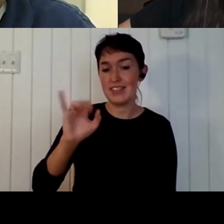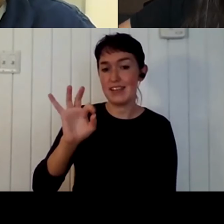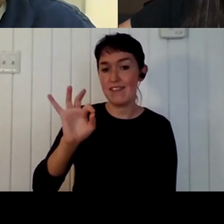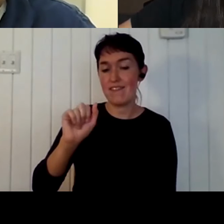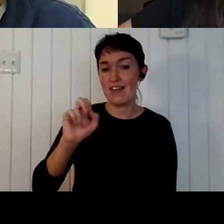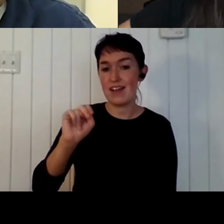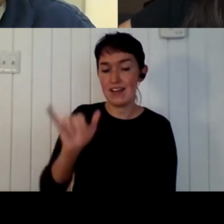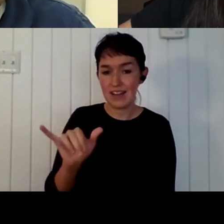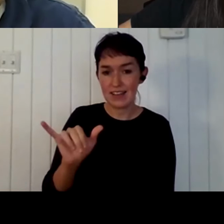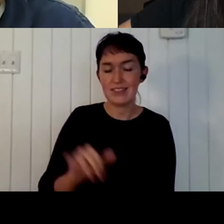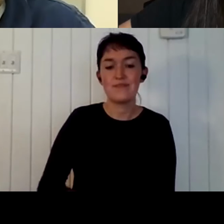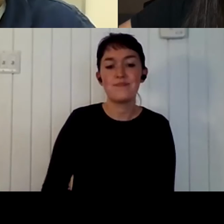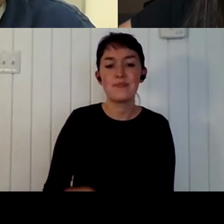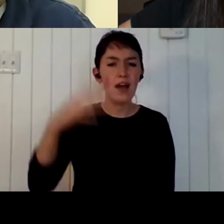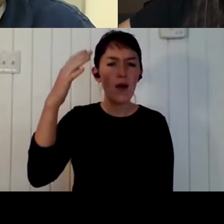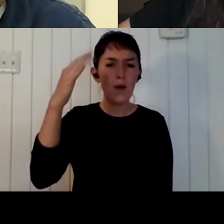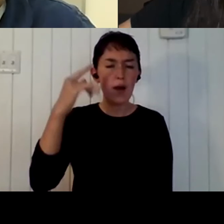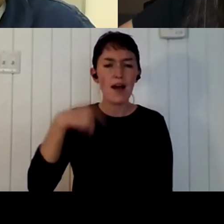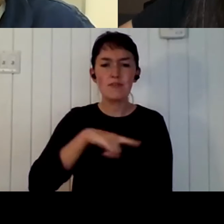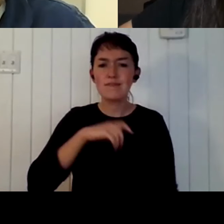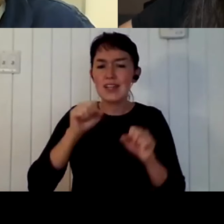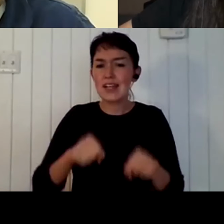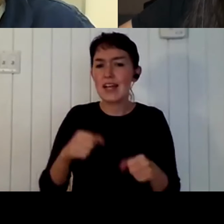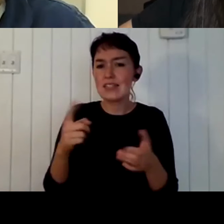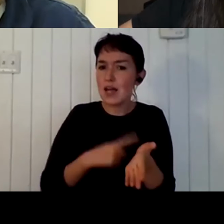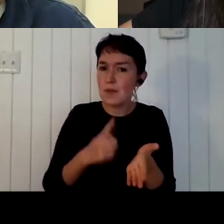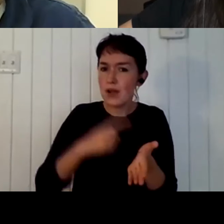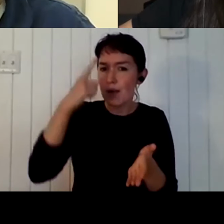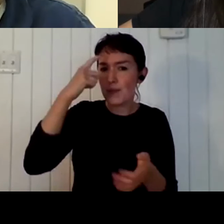Why can we sometimes remember what we dreamed and other times we can't?